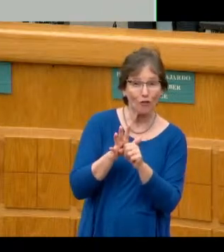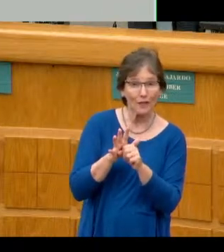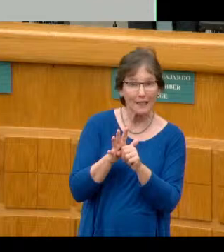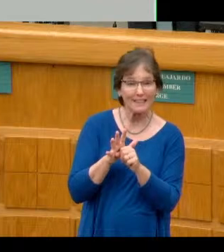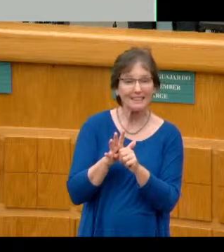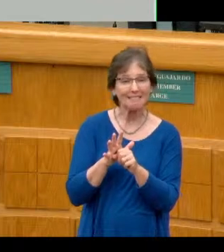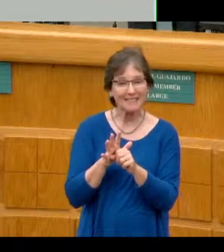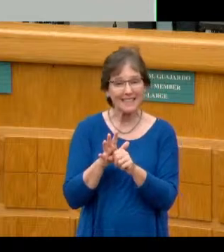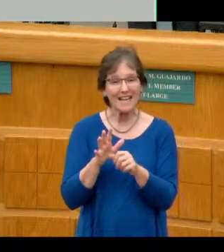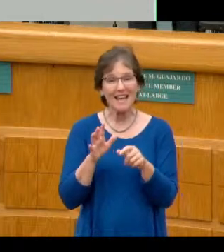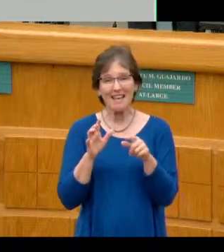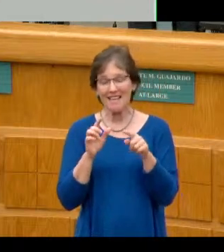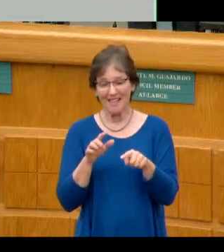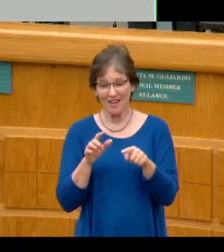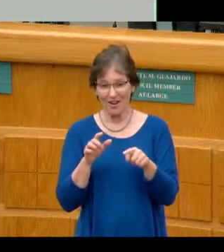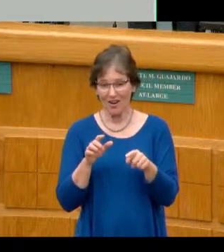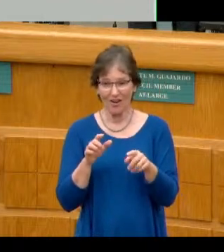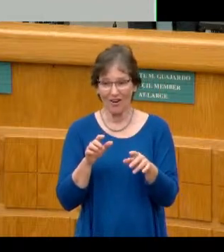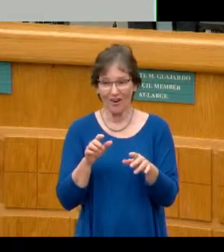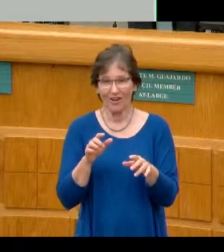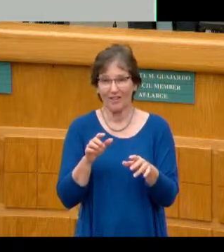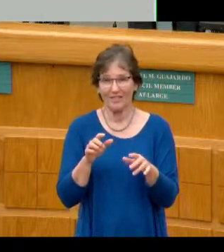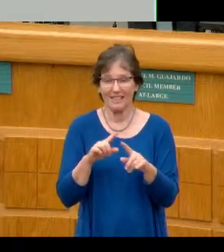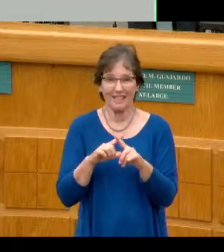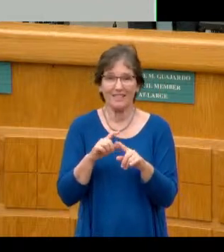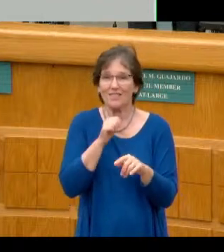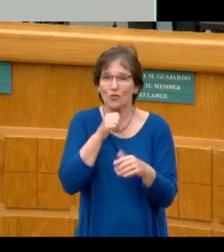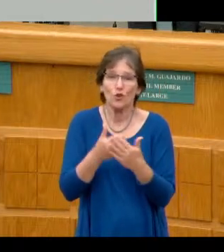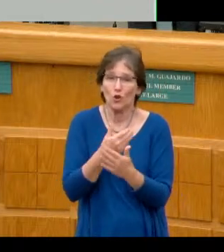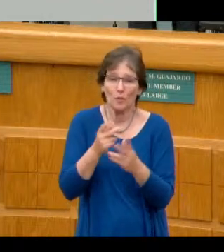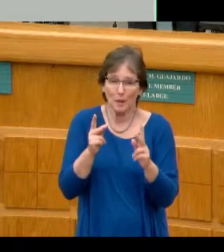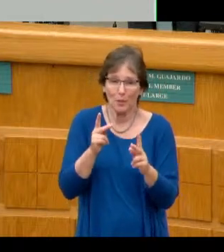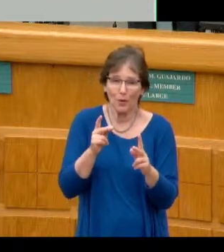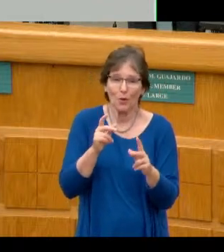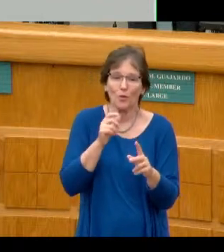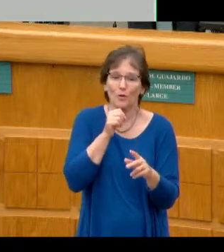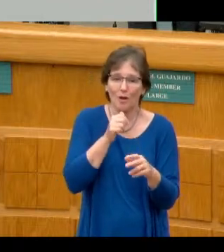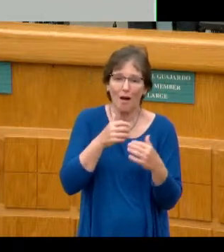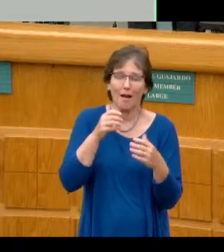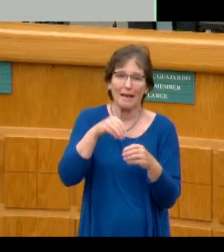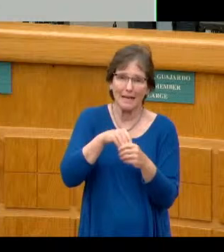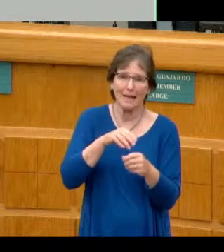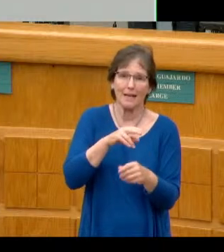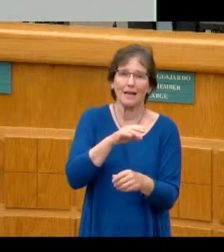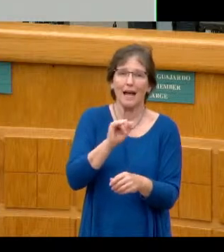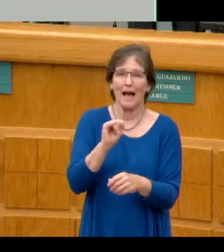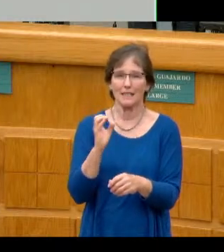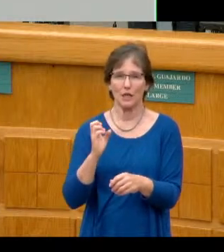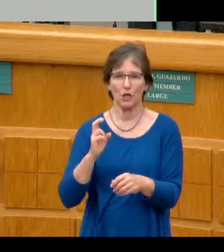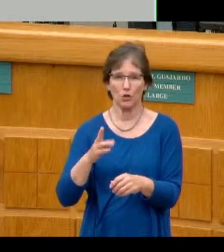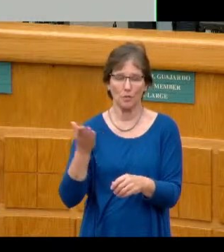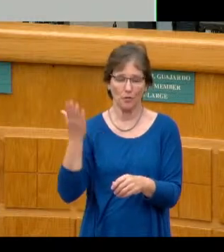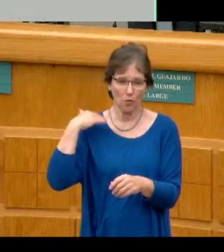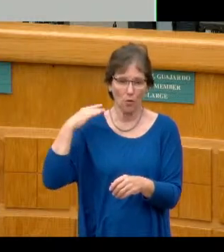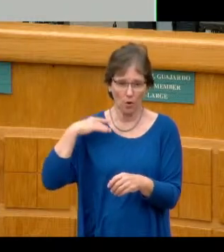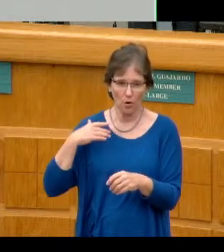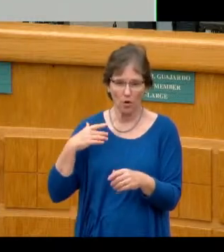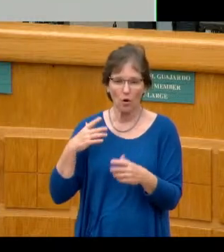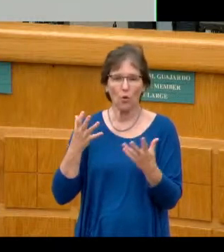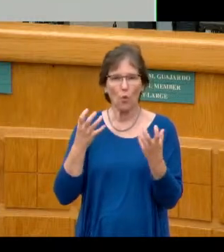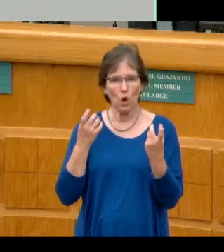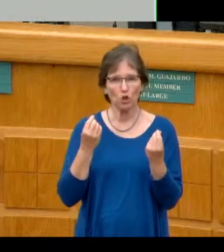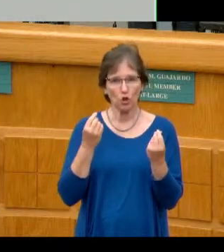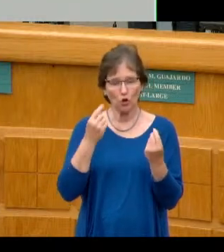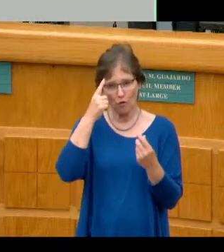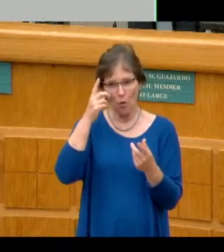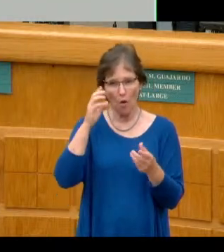of the graph where we were back in May, early June, before the outbreak. However, the difference is there's 26 people